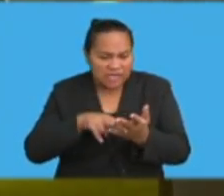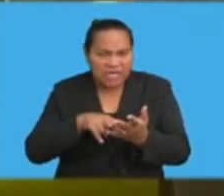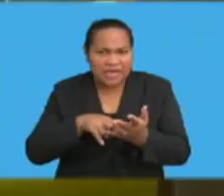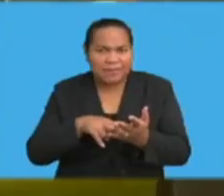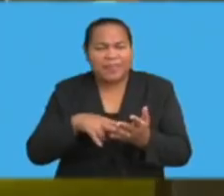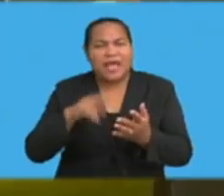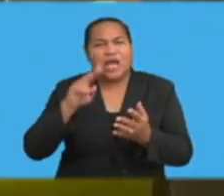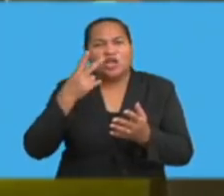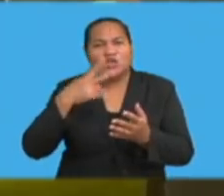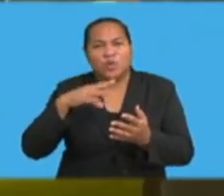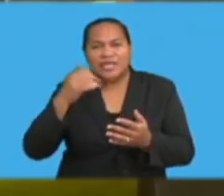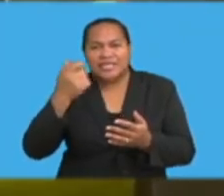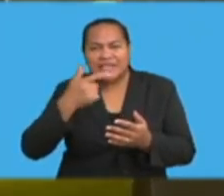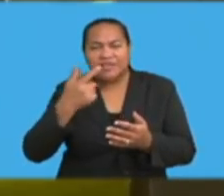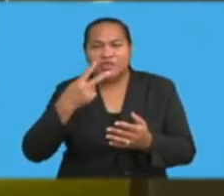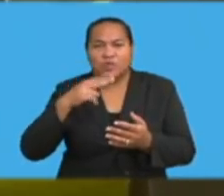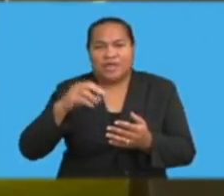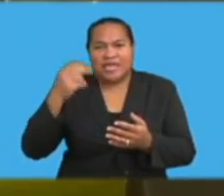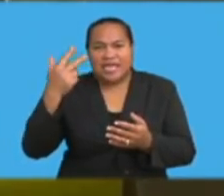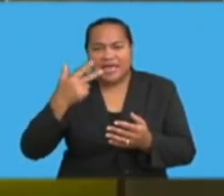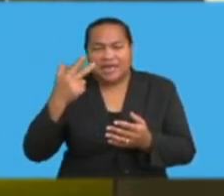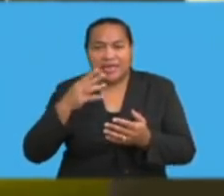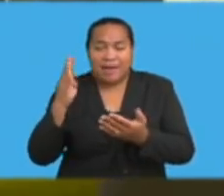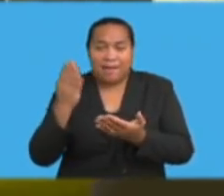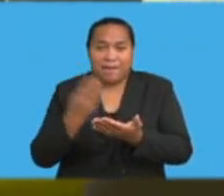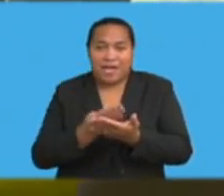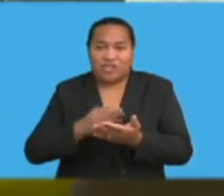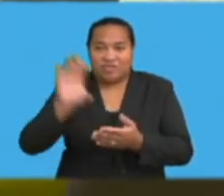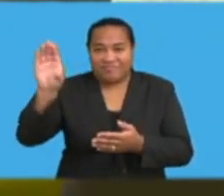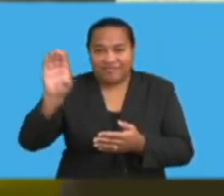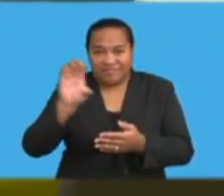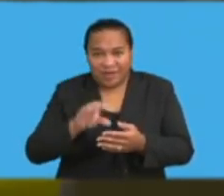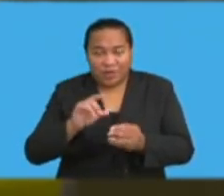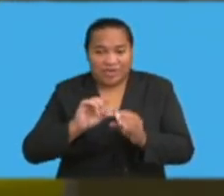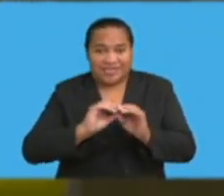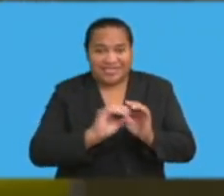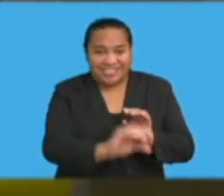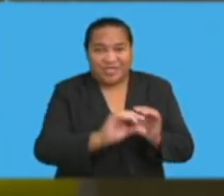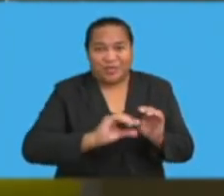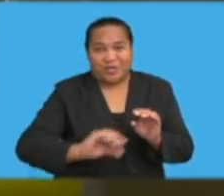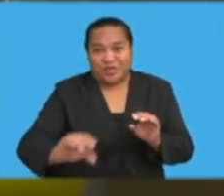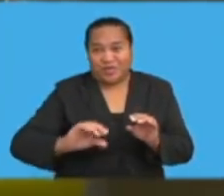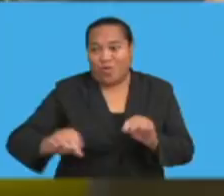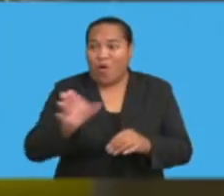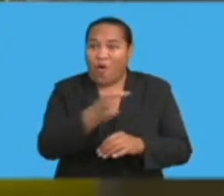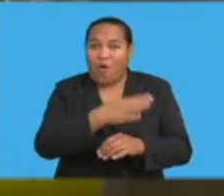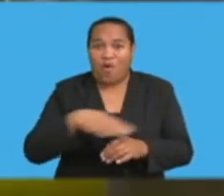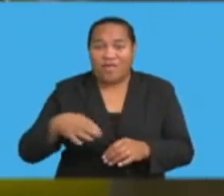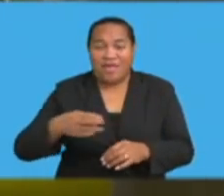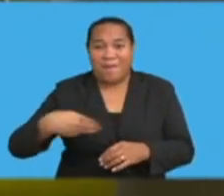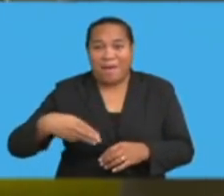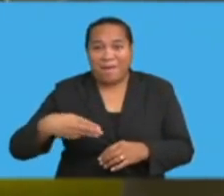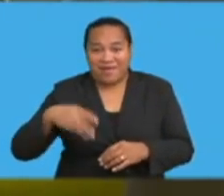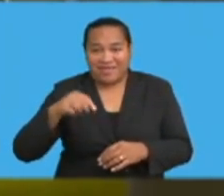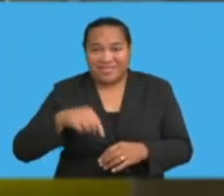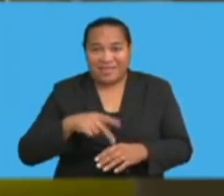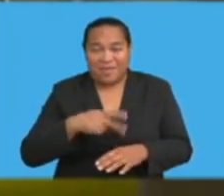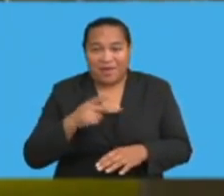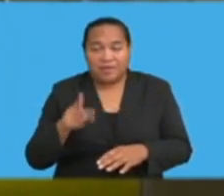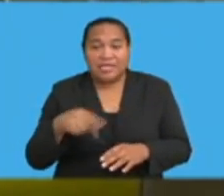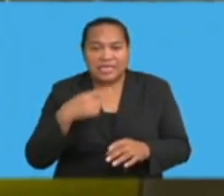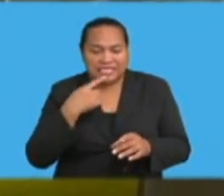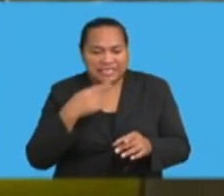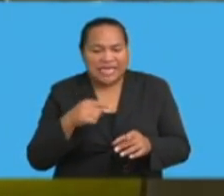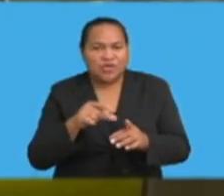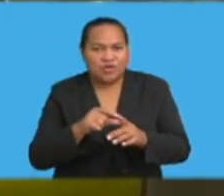2017-2018 budget allocation rural electrification, which was distributed to all the members of this parliament, you'll see it says Duguvatu